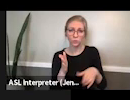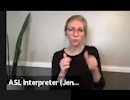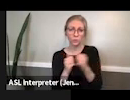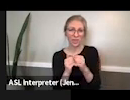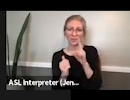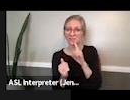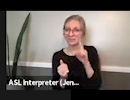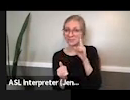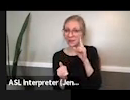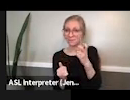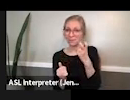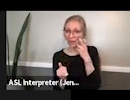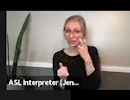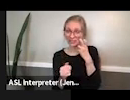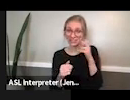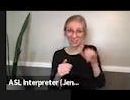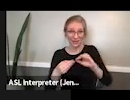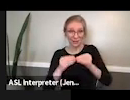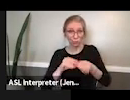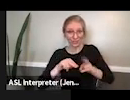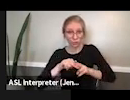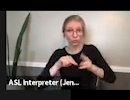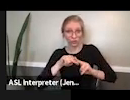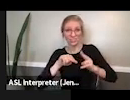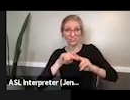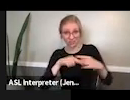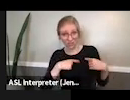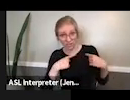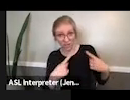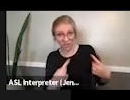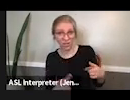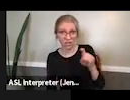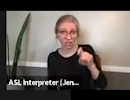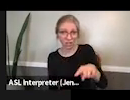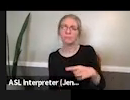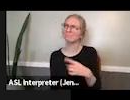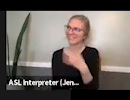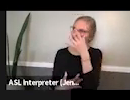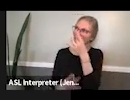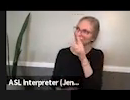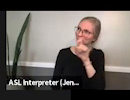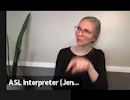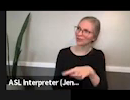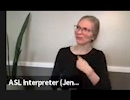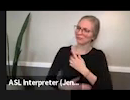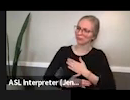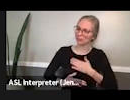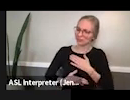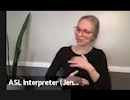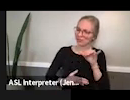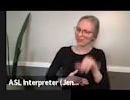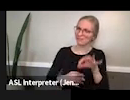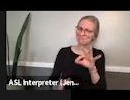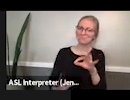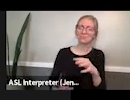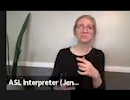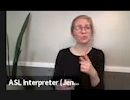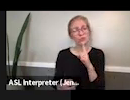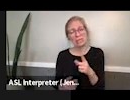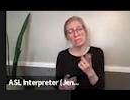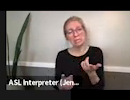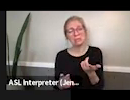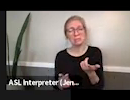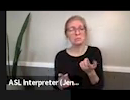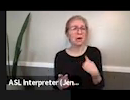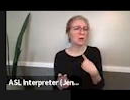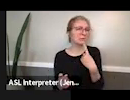years? That's a very interesting question, Christine, and I appreciate it. For the most part, I